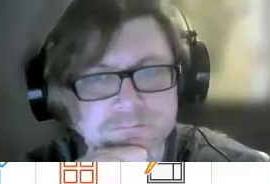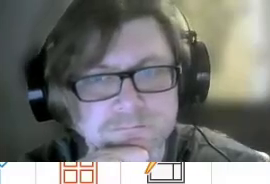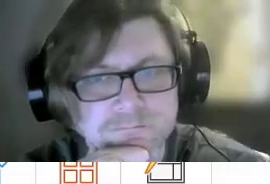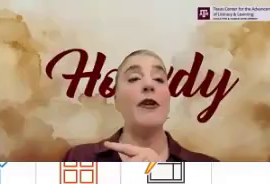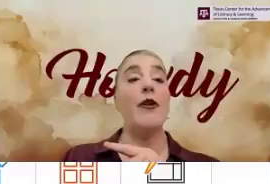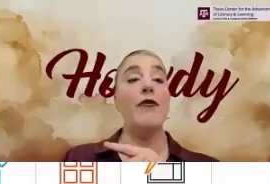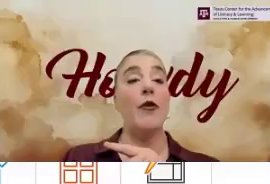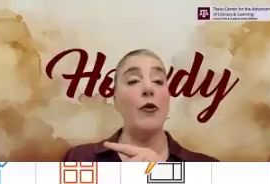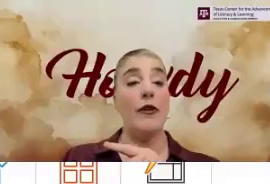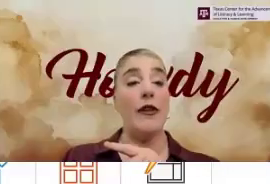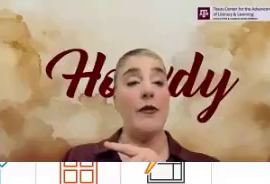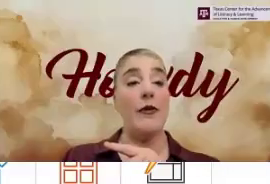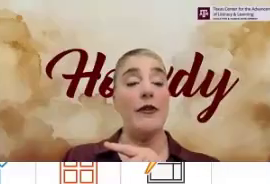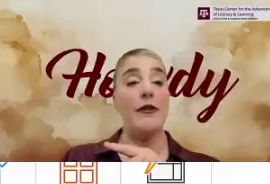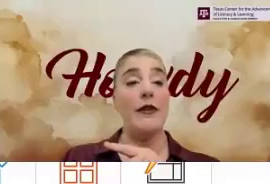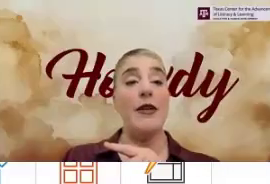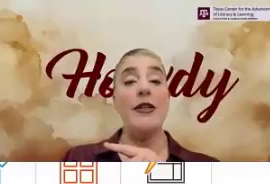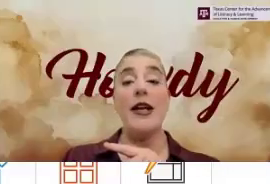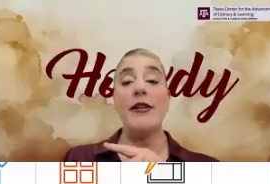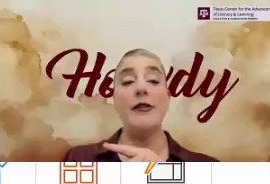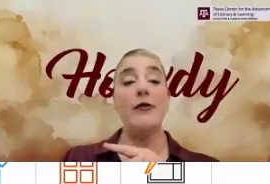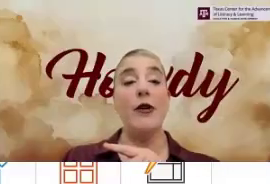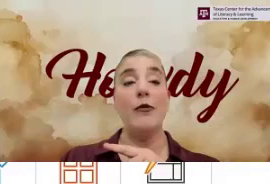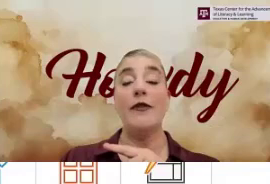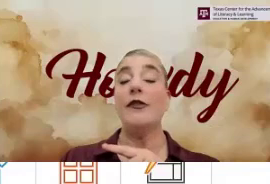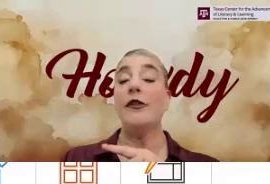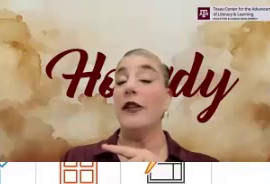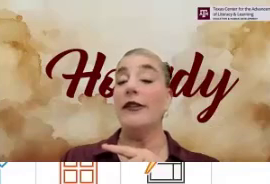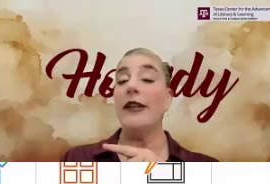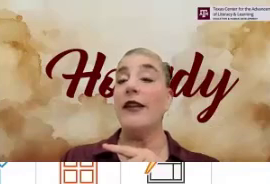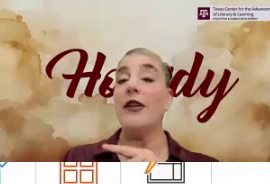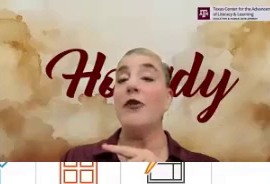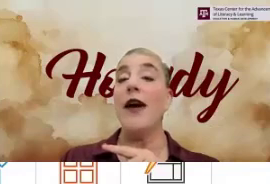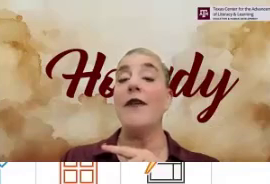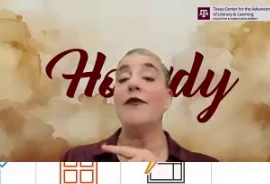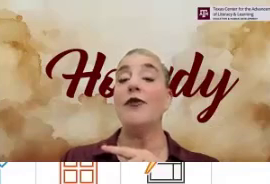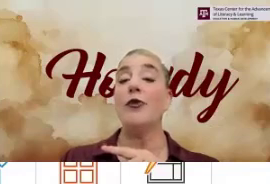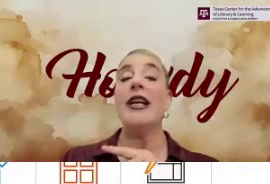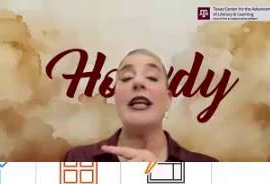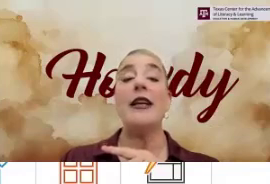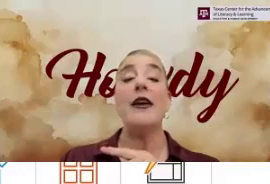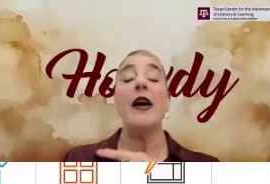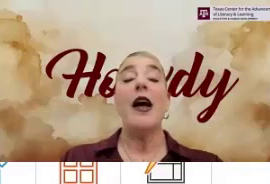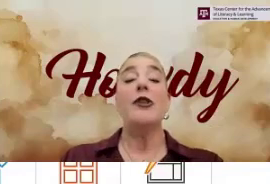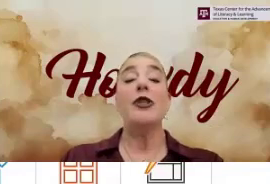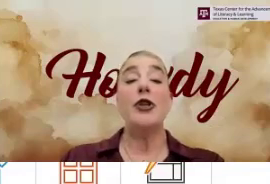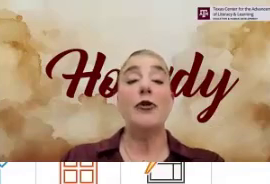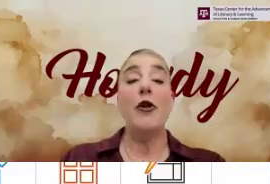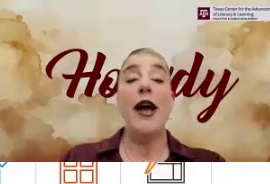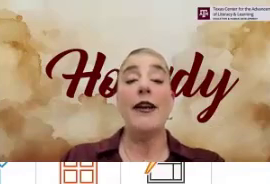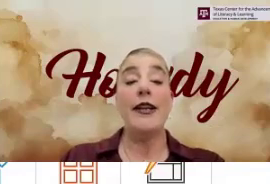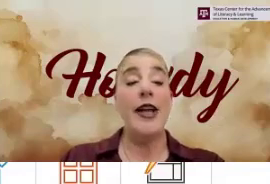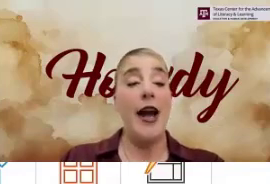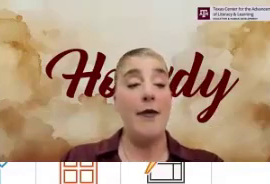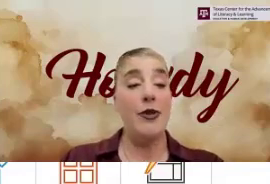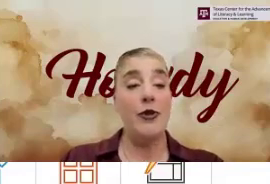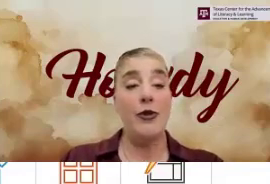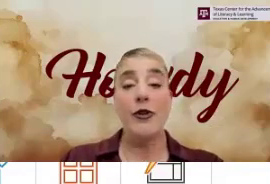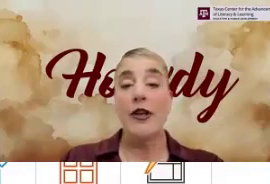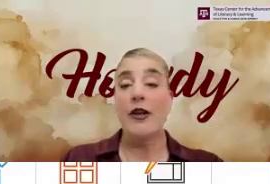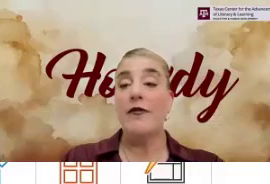me go forward let me take this and run with this. So let's say that you have 3. Do you know how